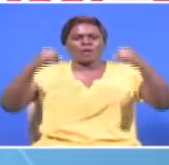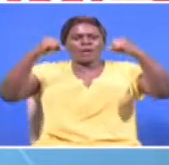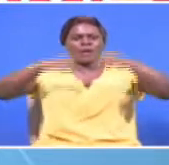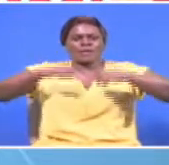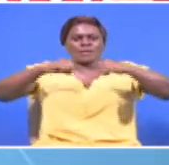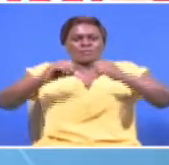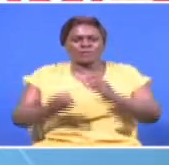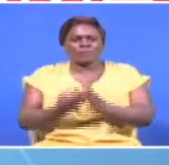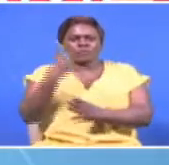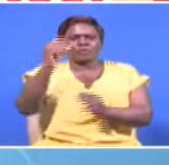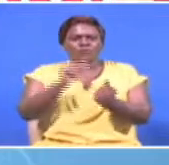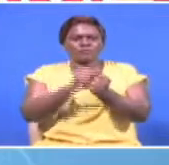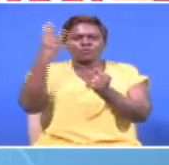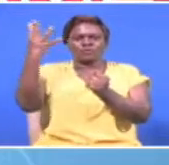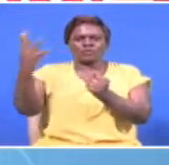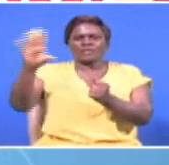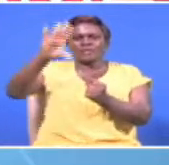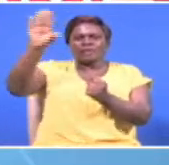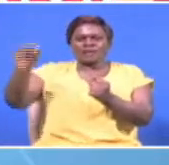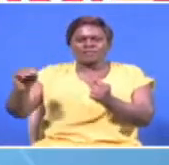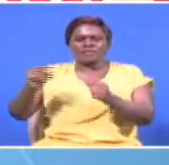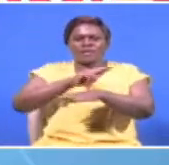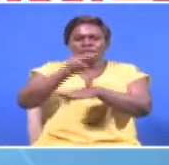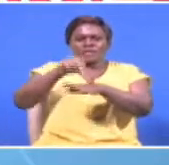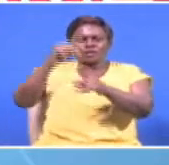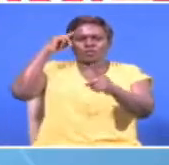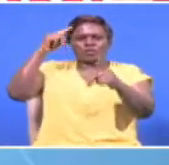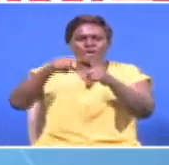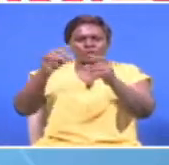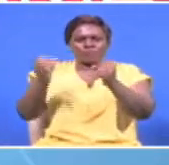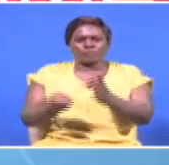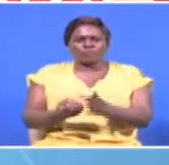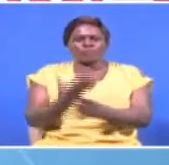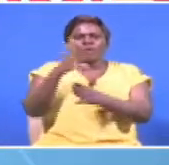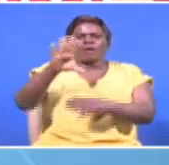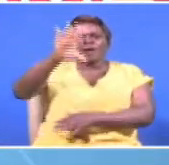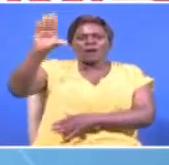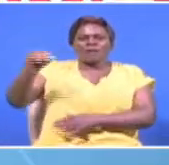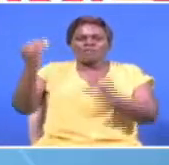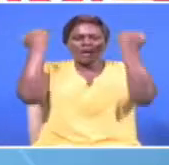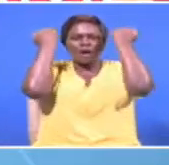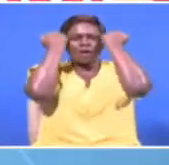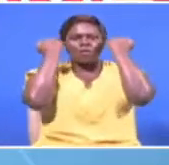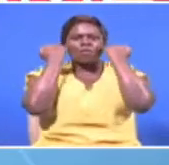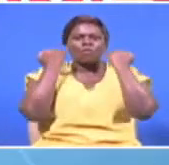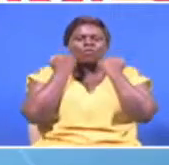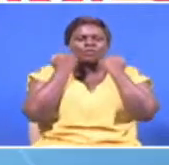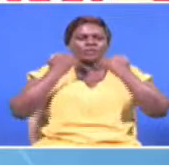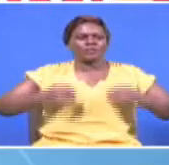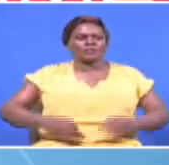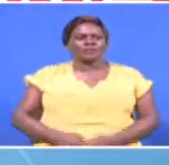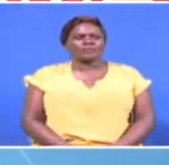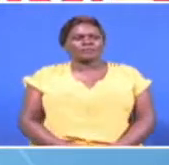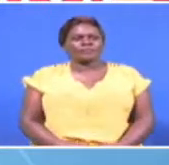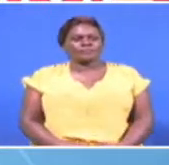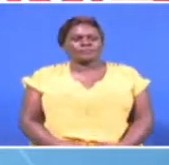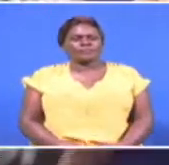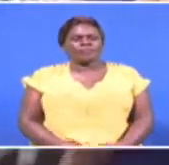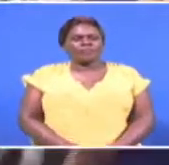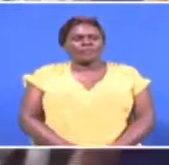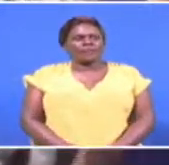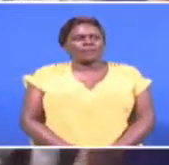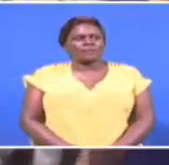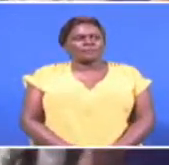was established in 2014 by African nations aimed to create an African court. Bramwell Bwire reports.